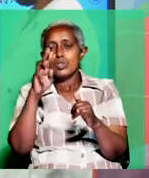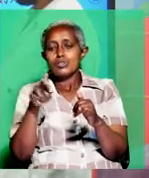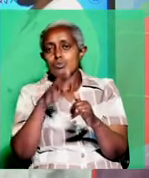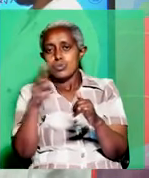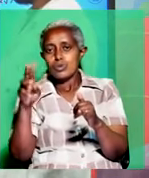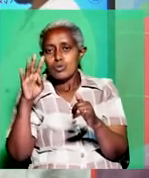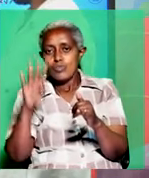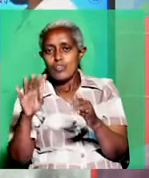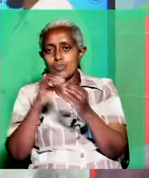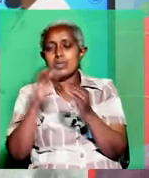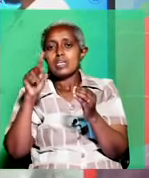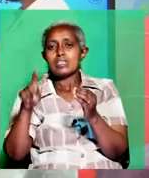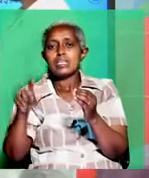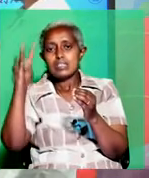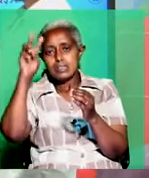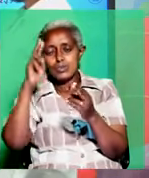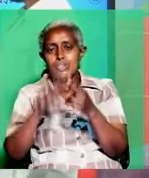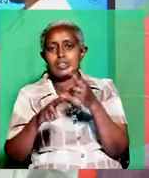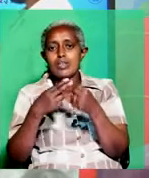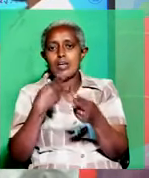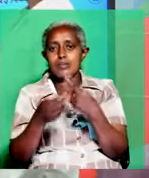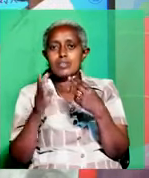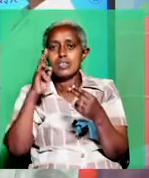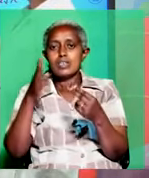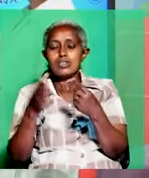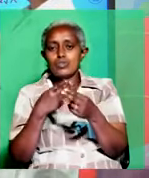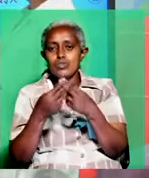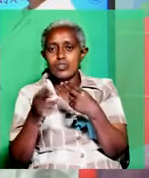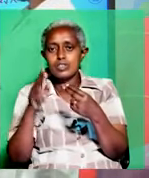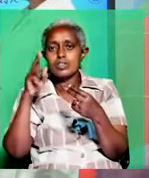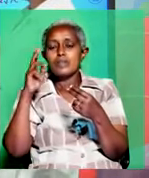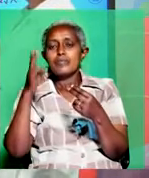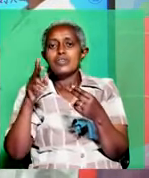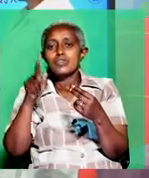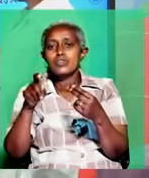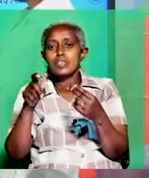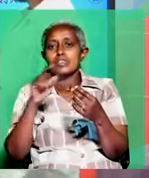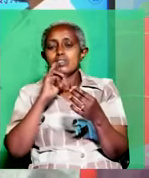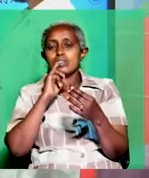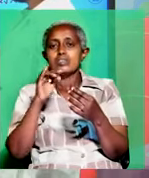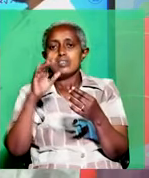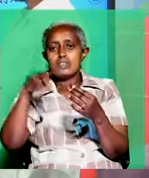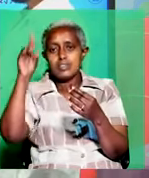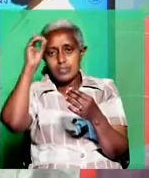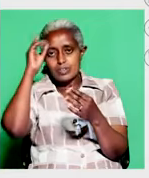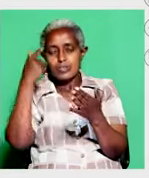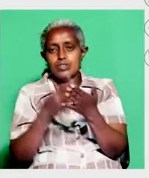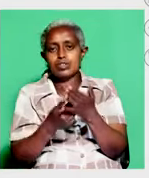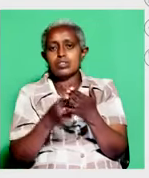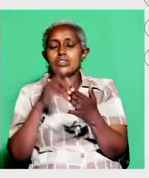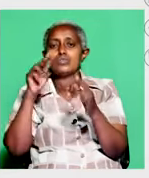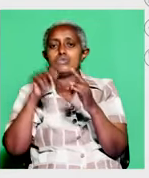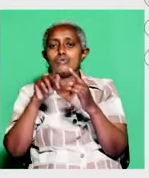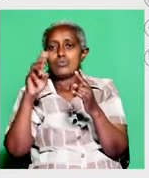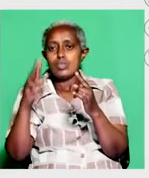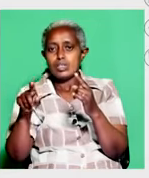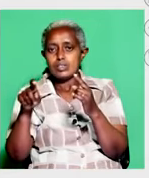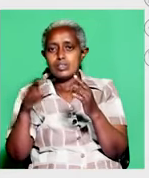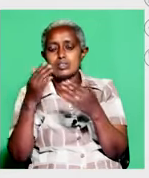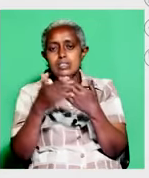of 4 plus x squared times h of x. Our h of x is 1, its derivative it is 2x.